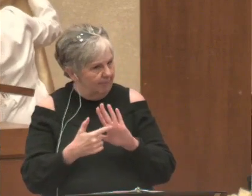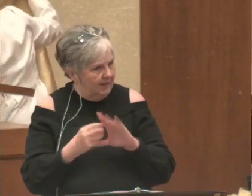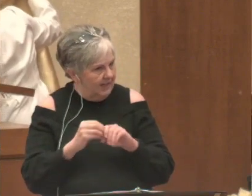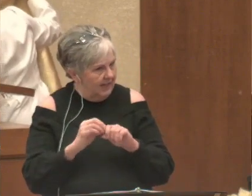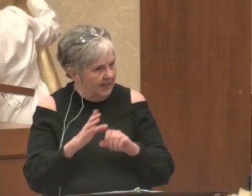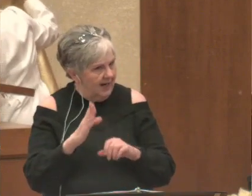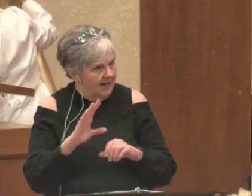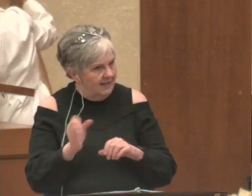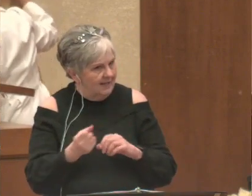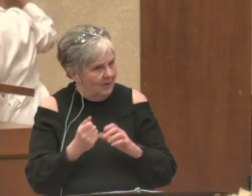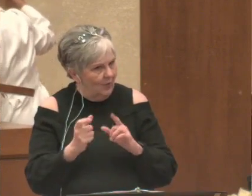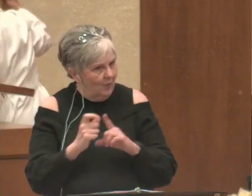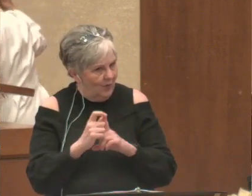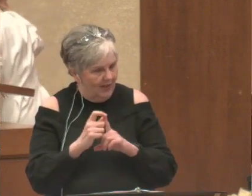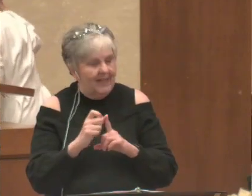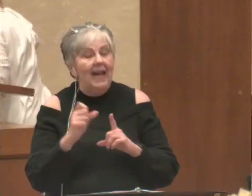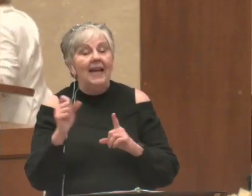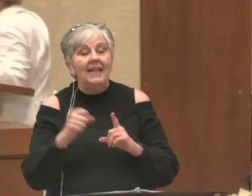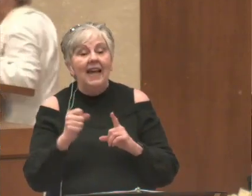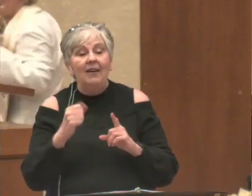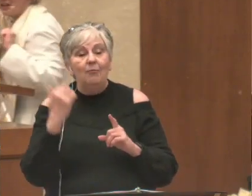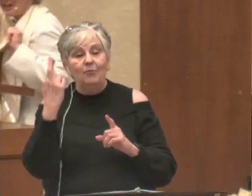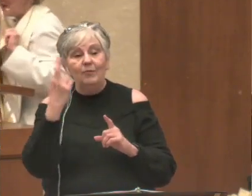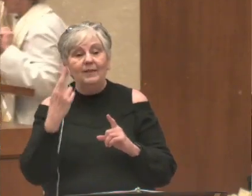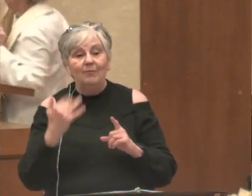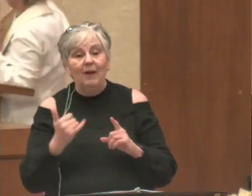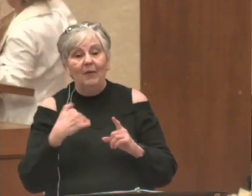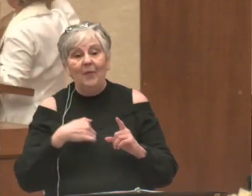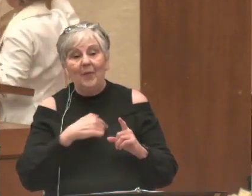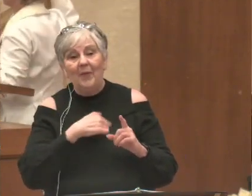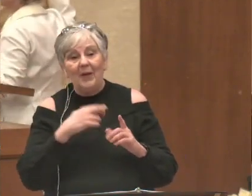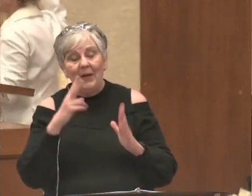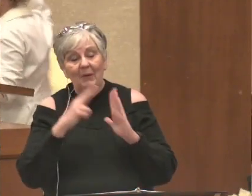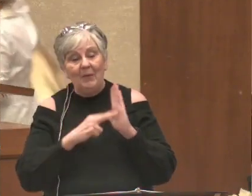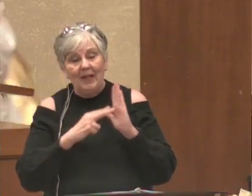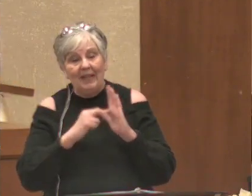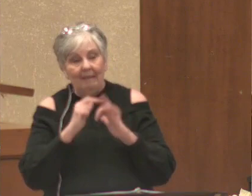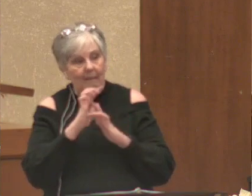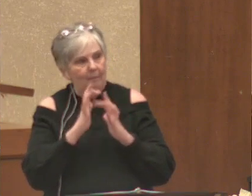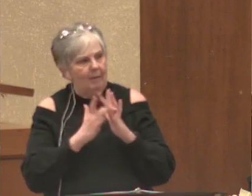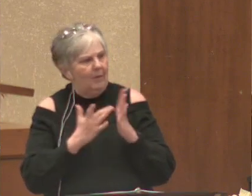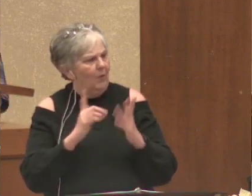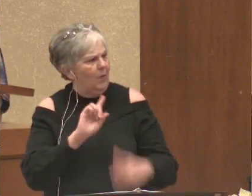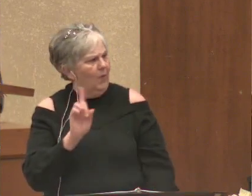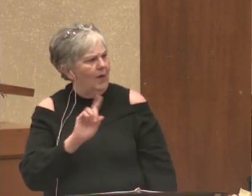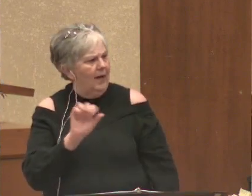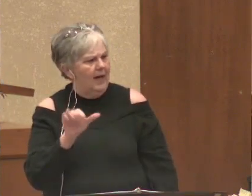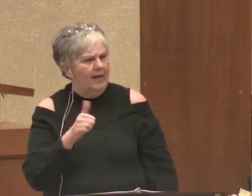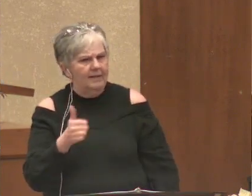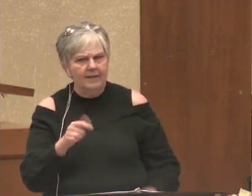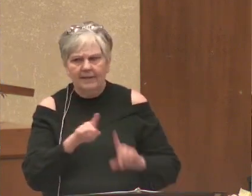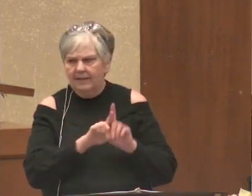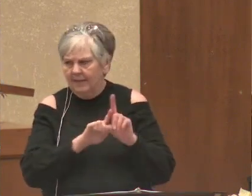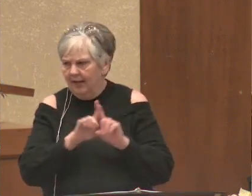Word? Yeah, that's why we read the Bible. Let's see where else the star might go.